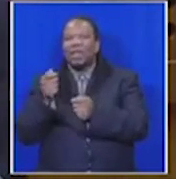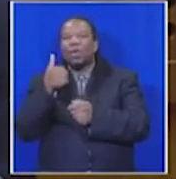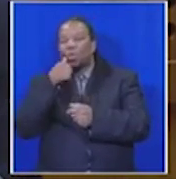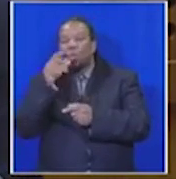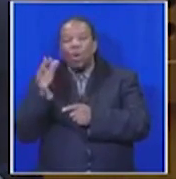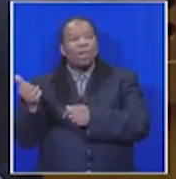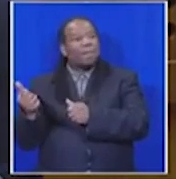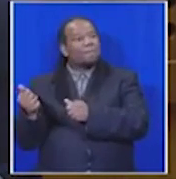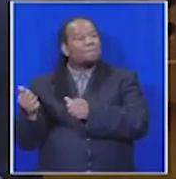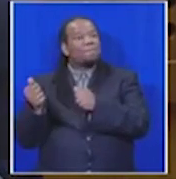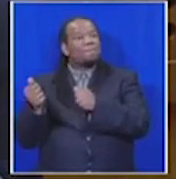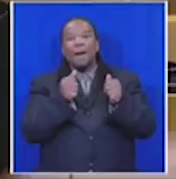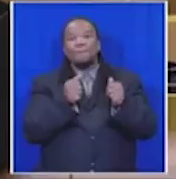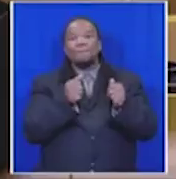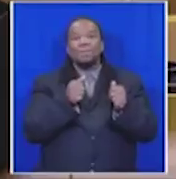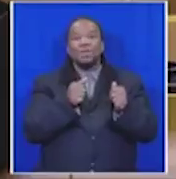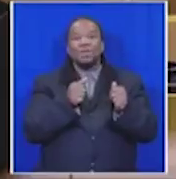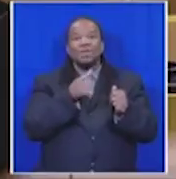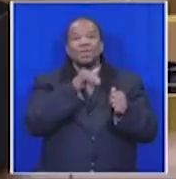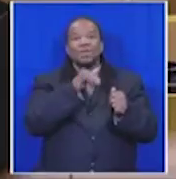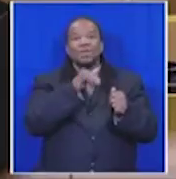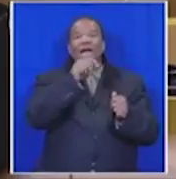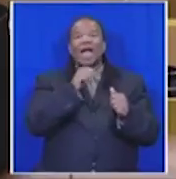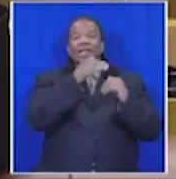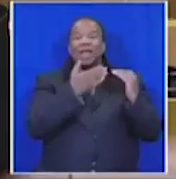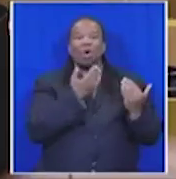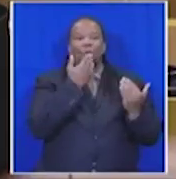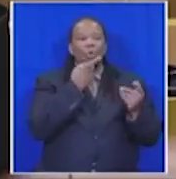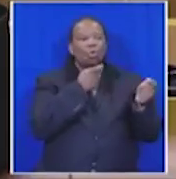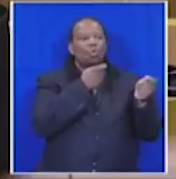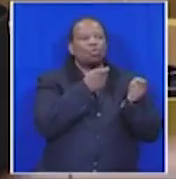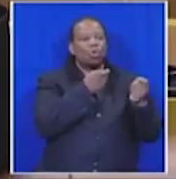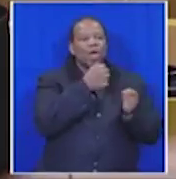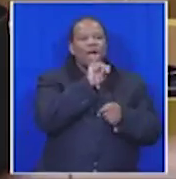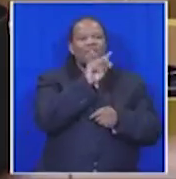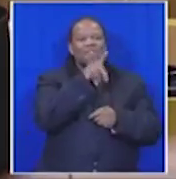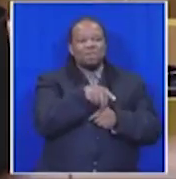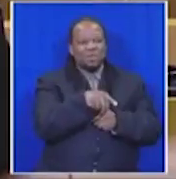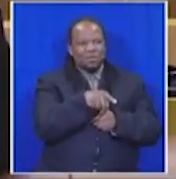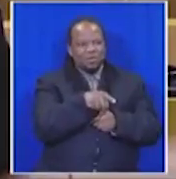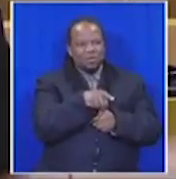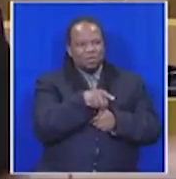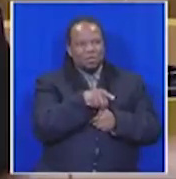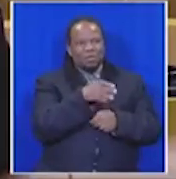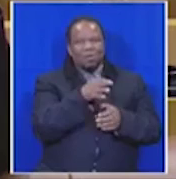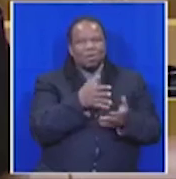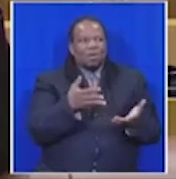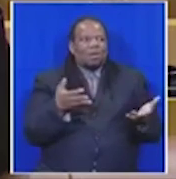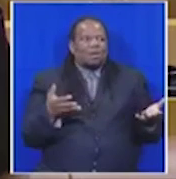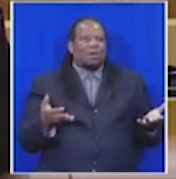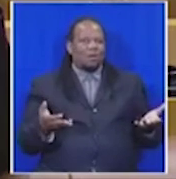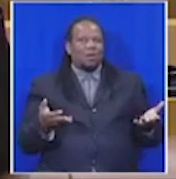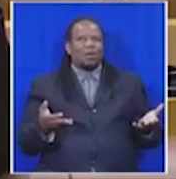homestead in Nkandla, he does so in an IFP-run municipality. Nah, that's got to